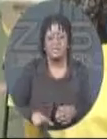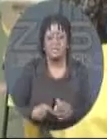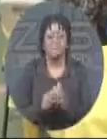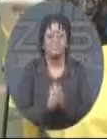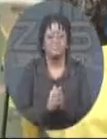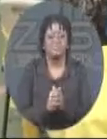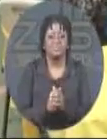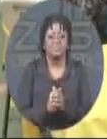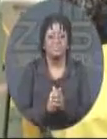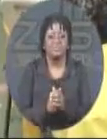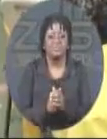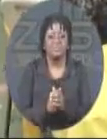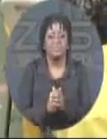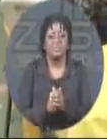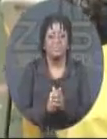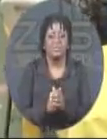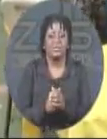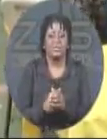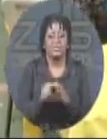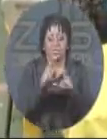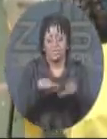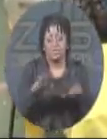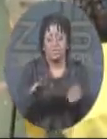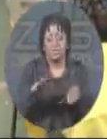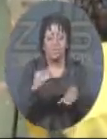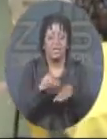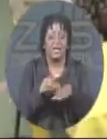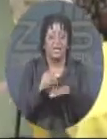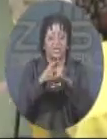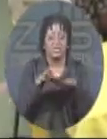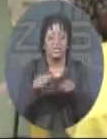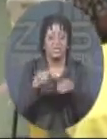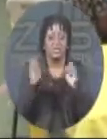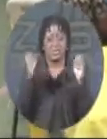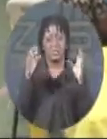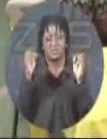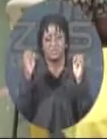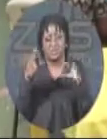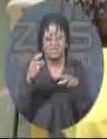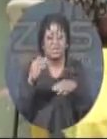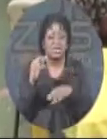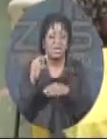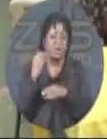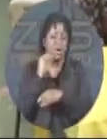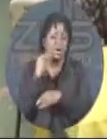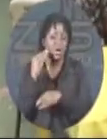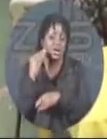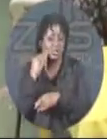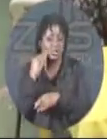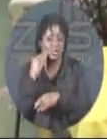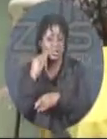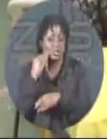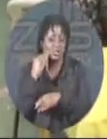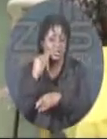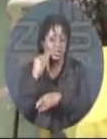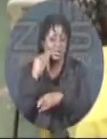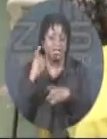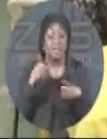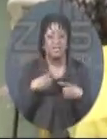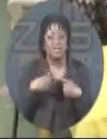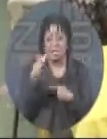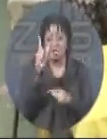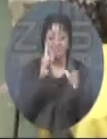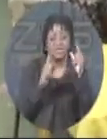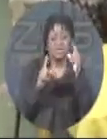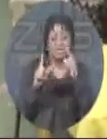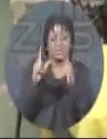Students of the Children's Emergency Hostel enjoy this Easter weekend by participating in an Easter luncheon courtesy of the Shirley Club. The